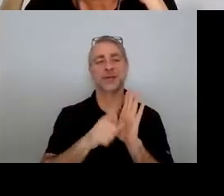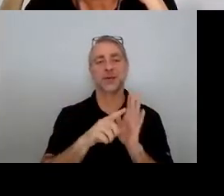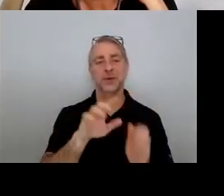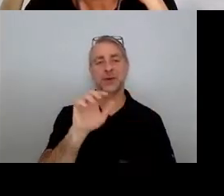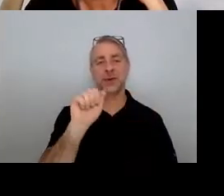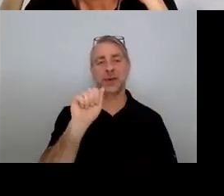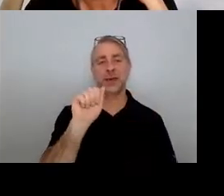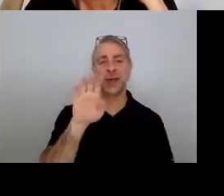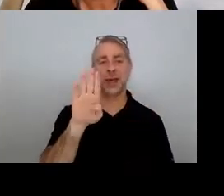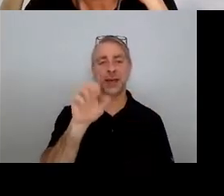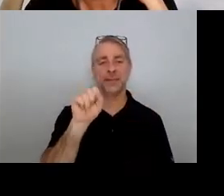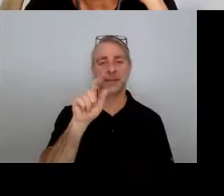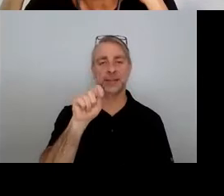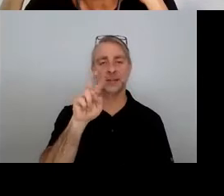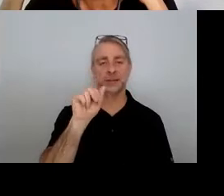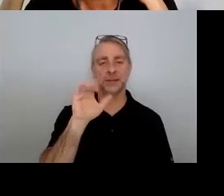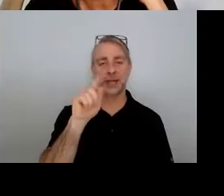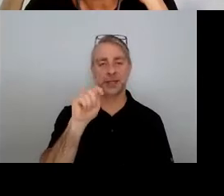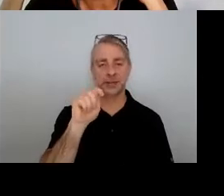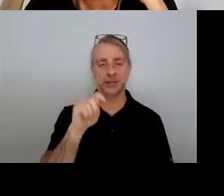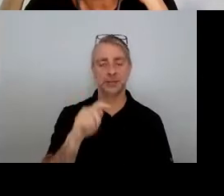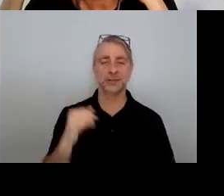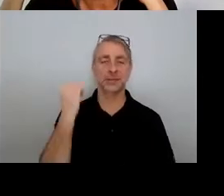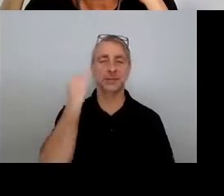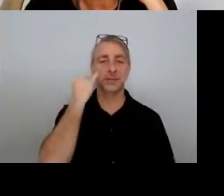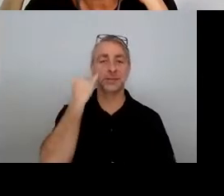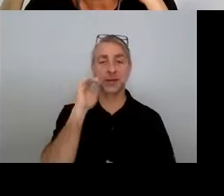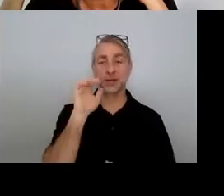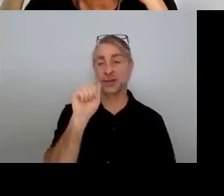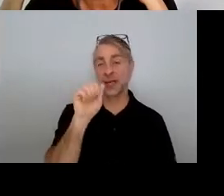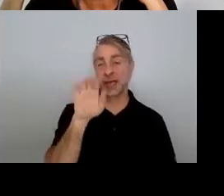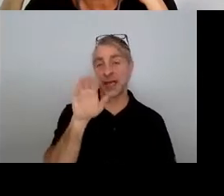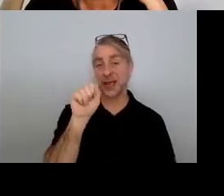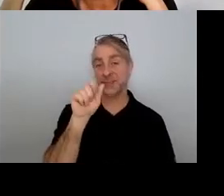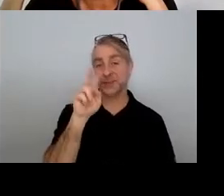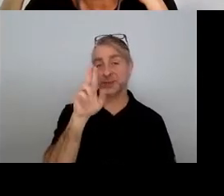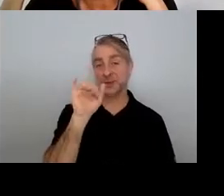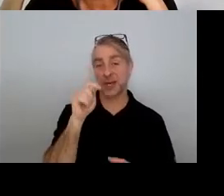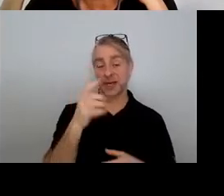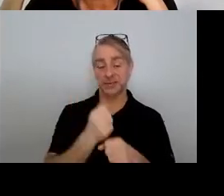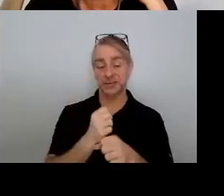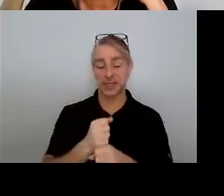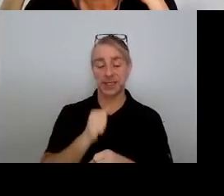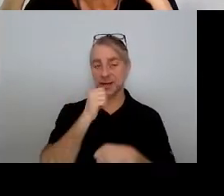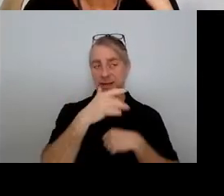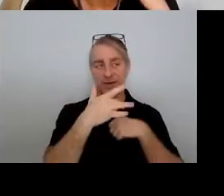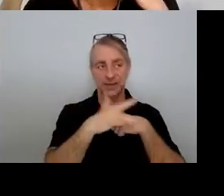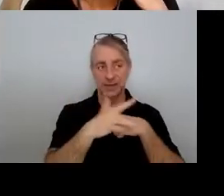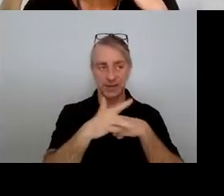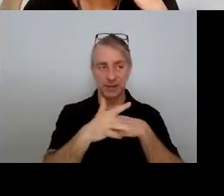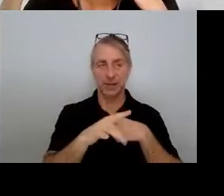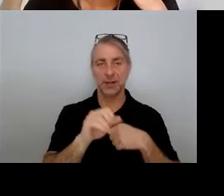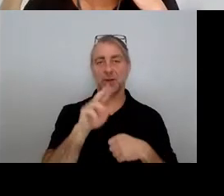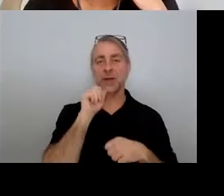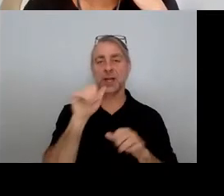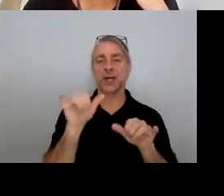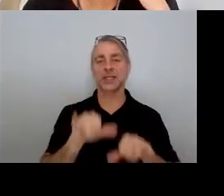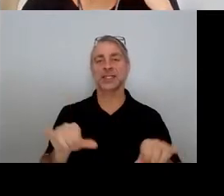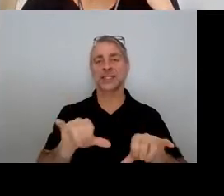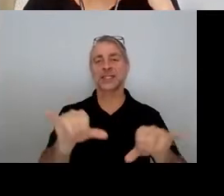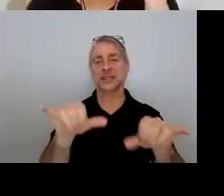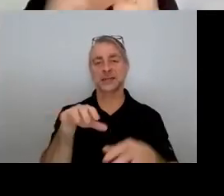do you suggest when abstracts may not be available or are not consistent, within a field or a